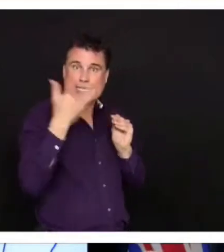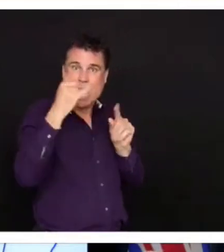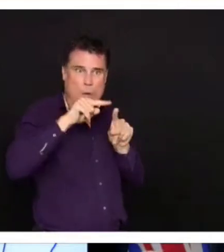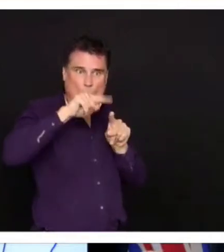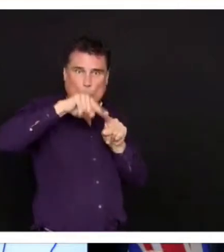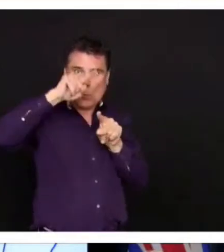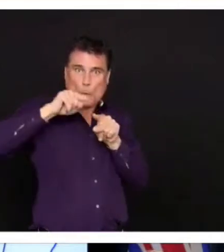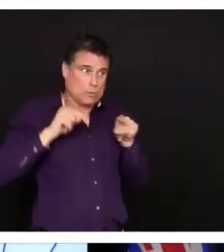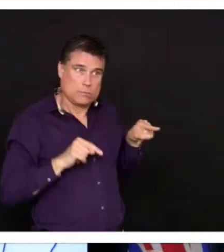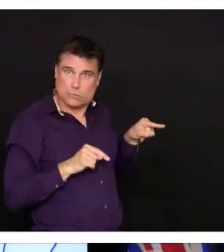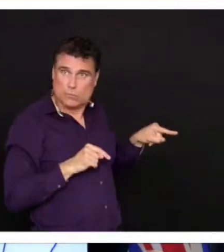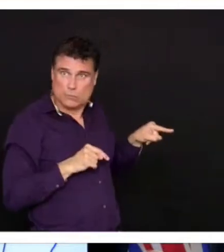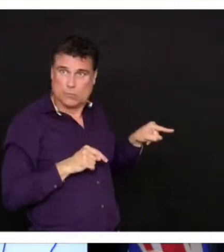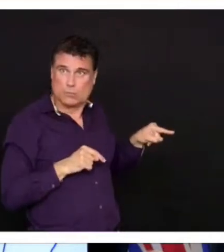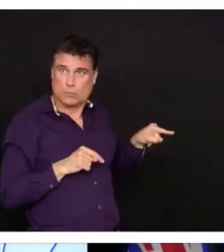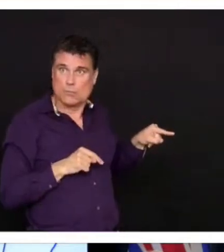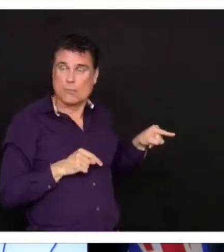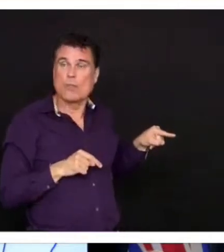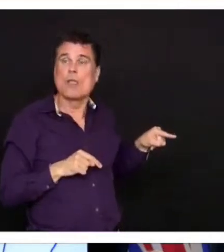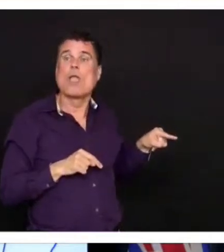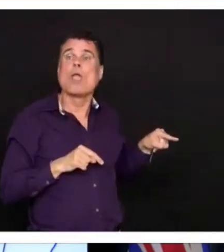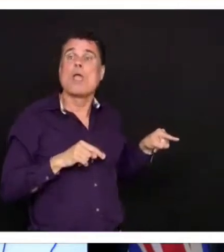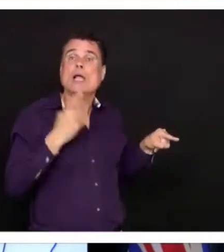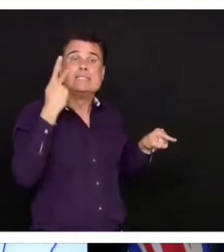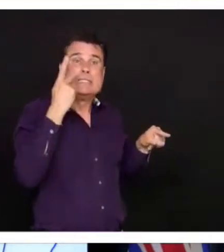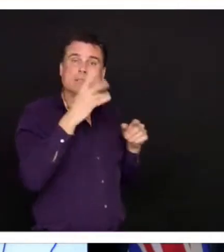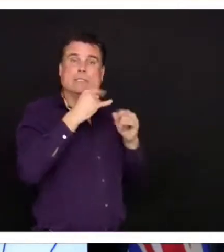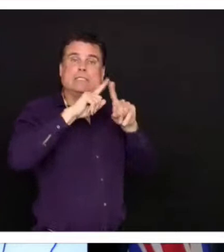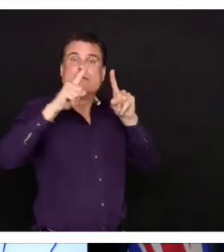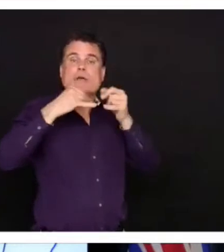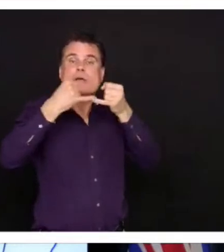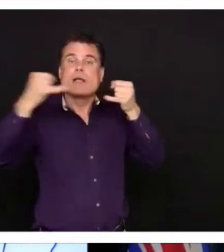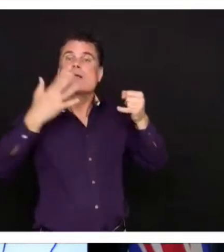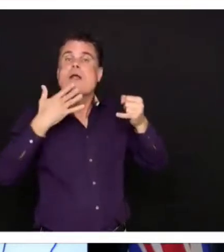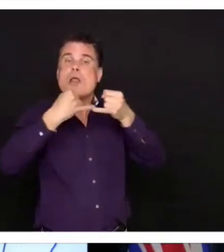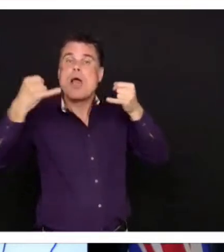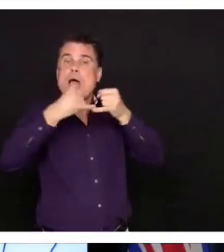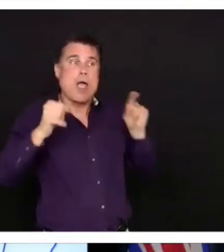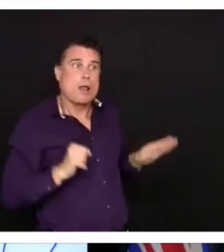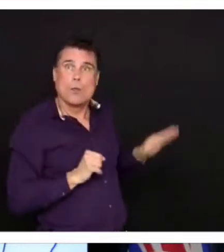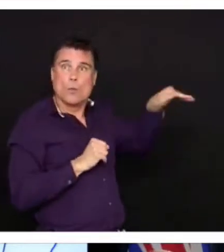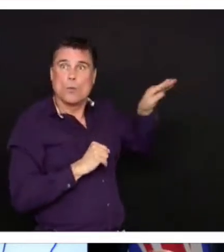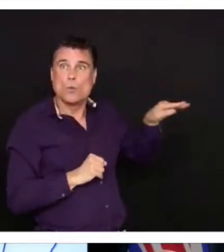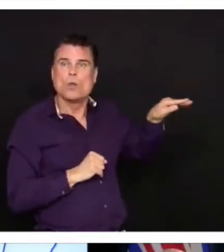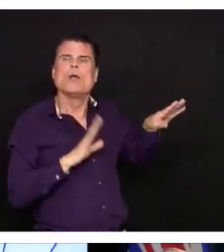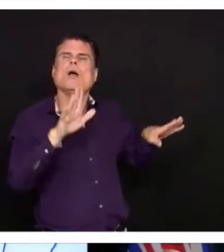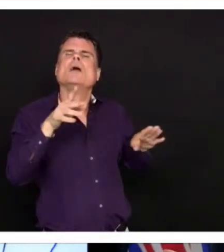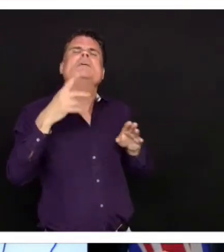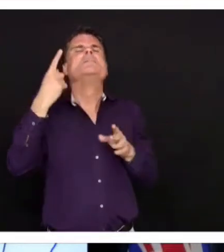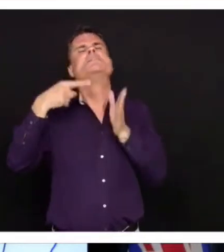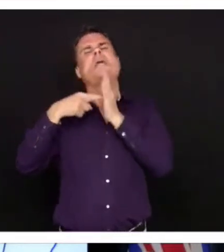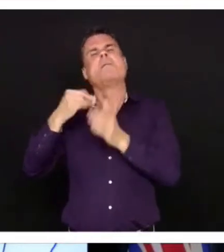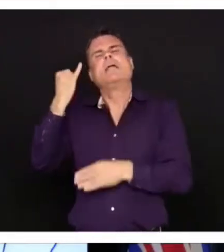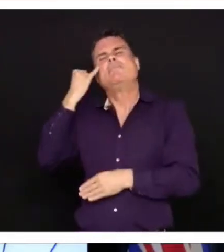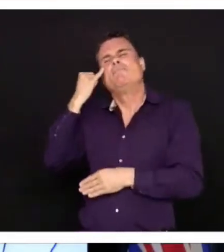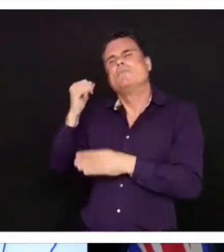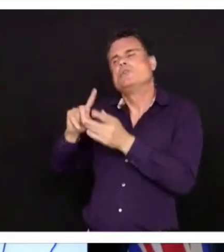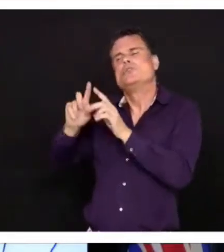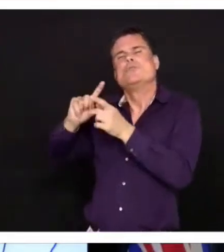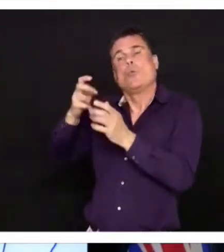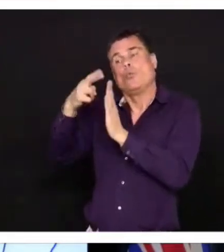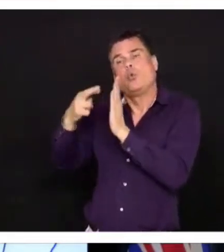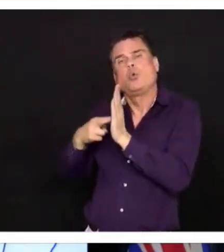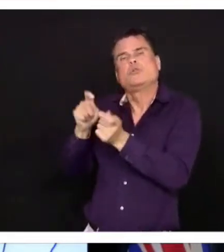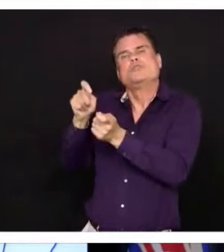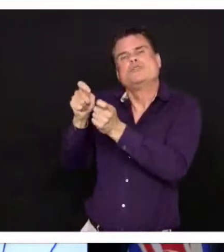put in place, the public health restrictions that we've just talked about. And as you can see, the red line that goes dramatically up very